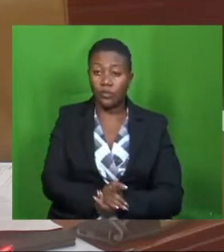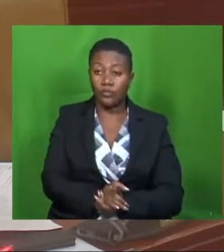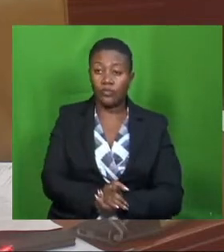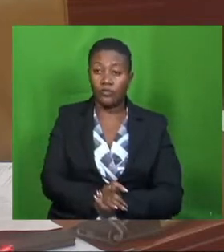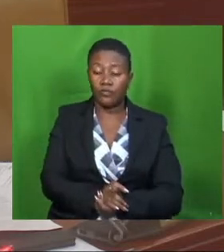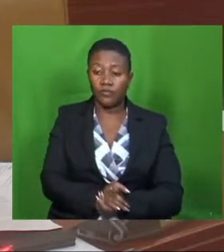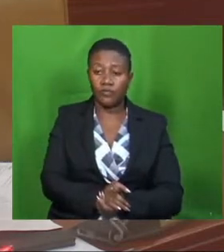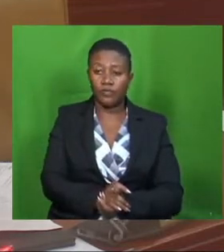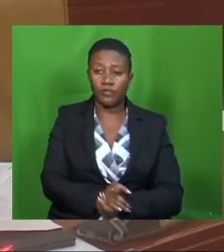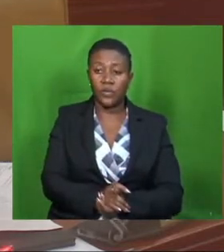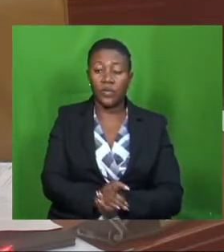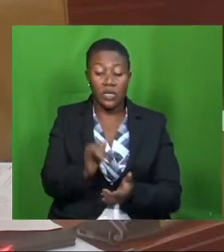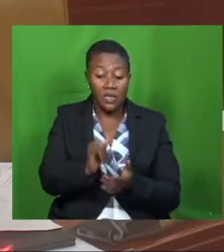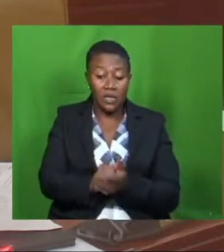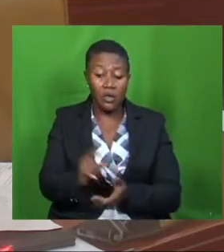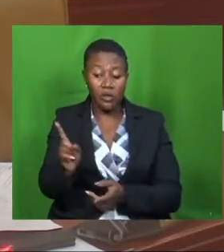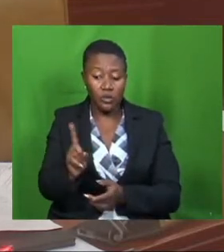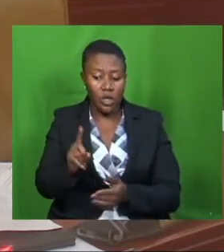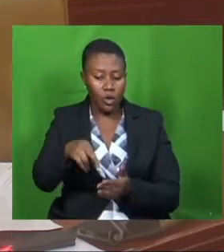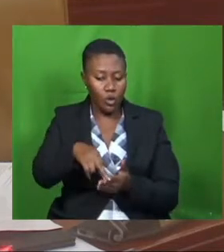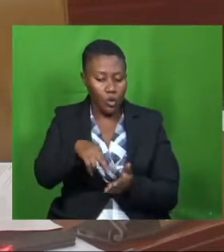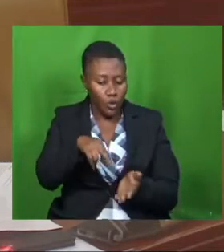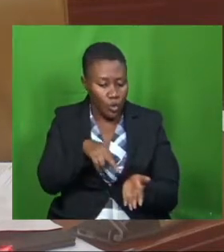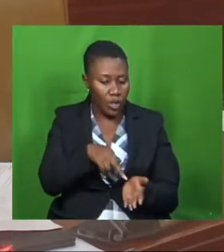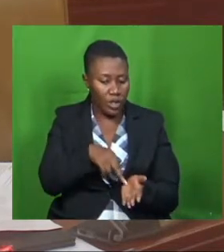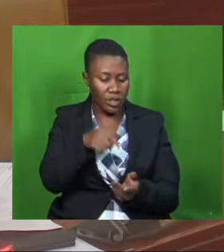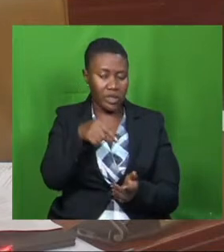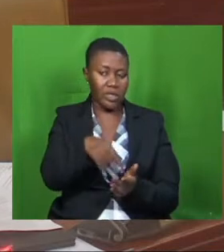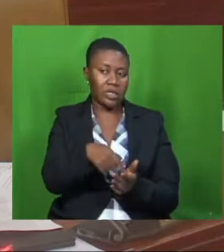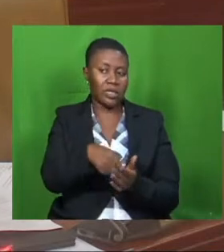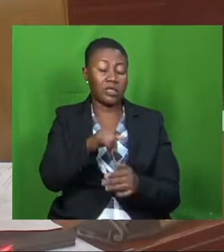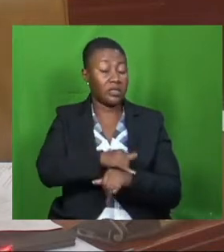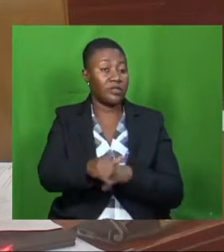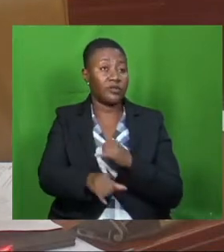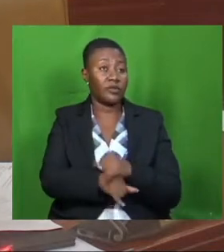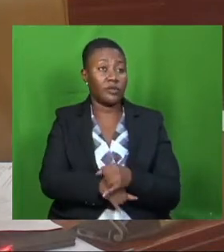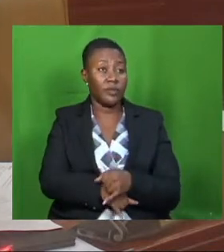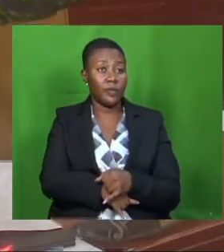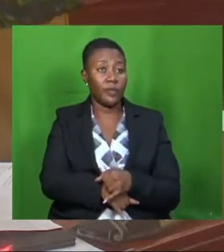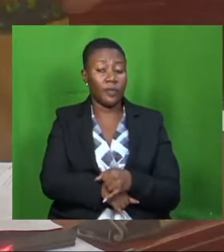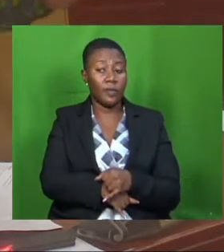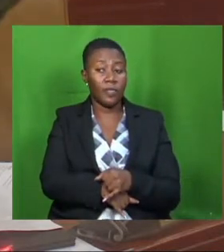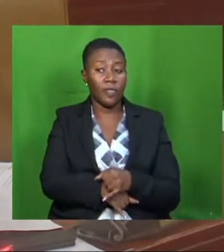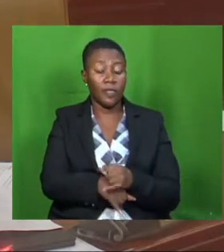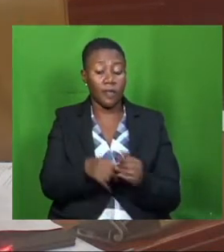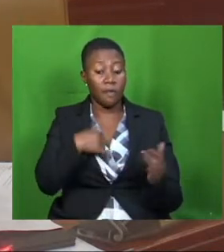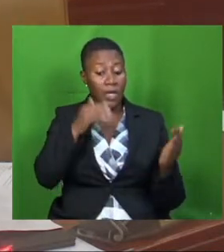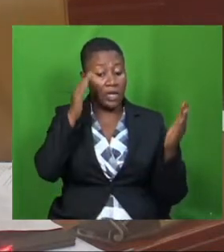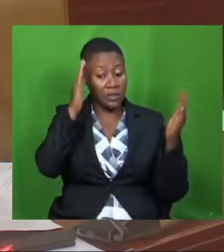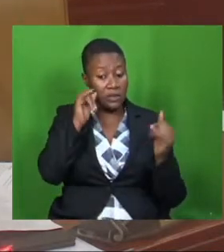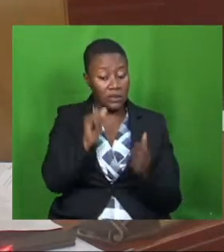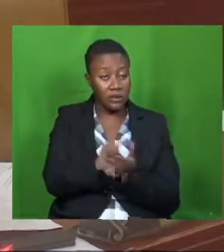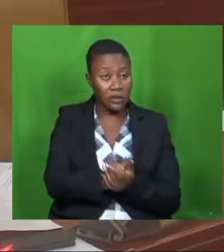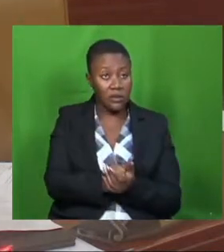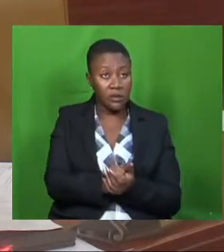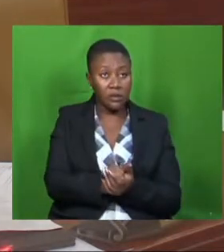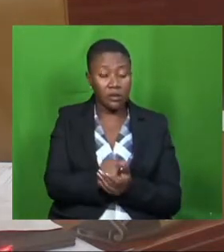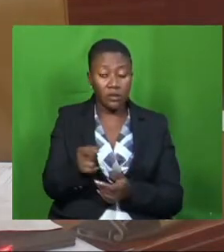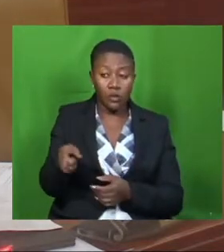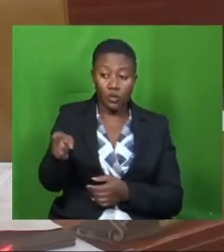My attention has been drawn to that. But I'm talking about my experience on public service, and I'll share one example. I